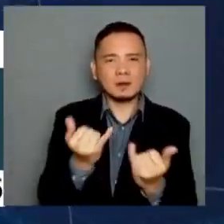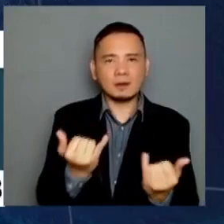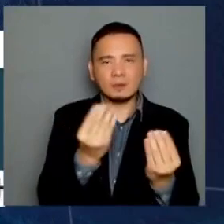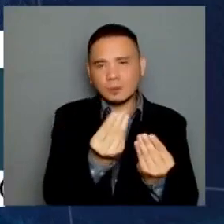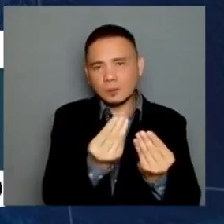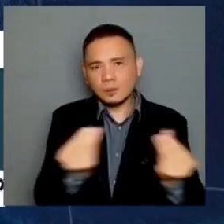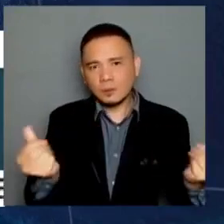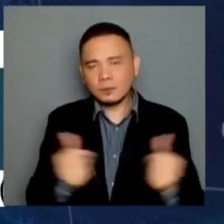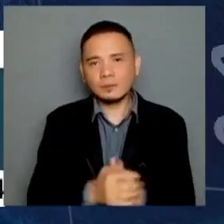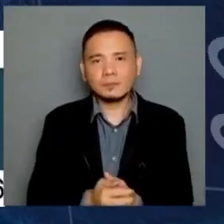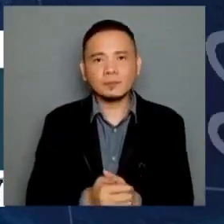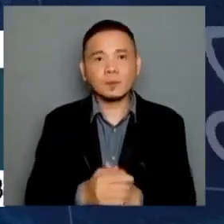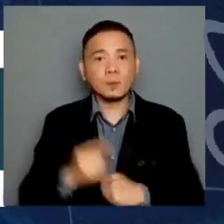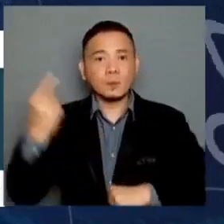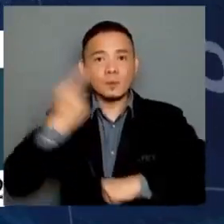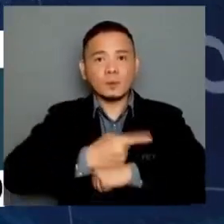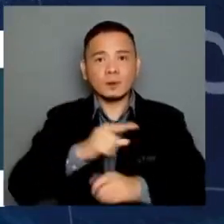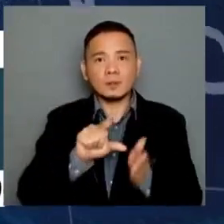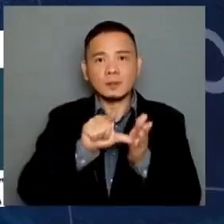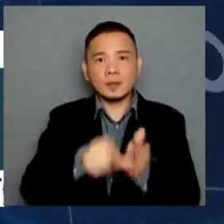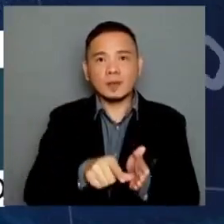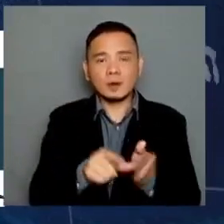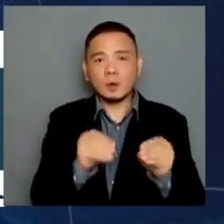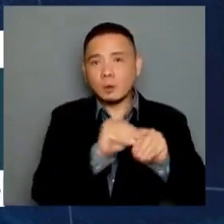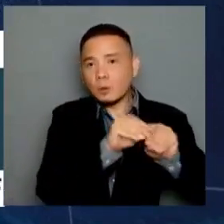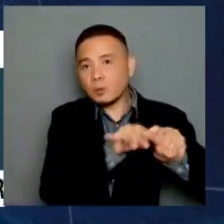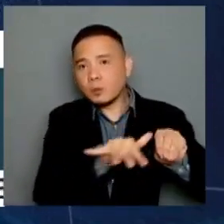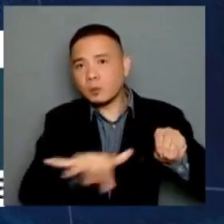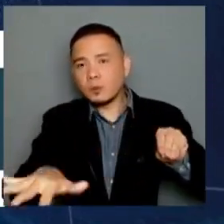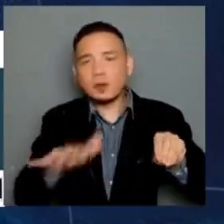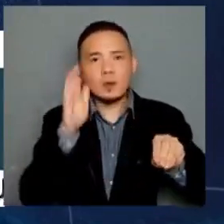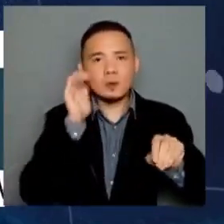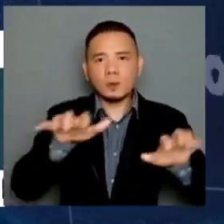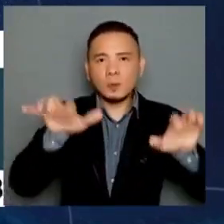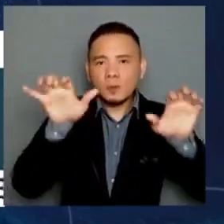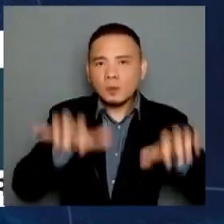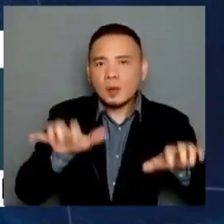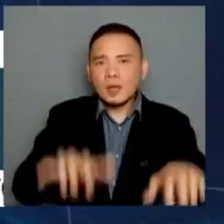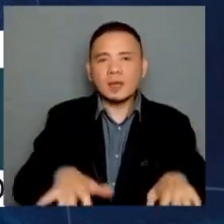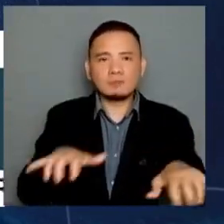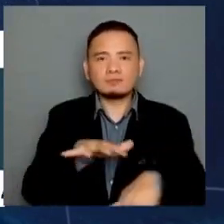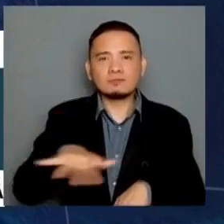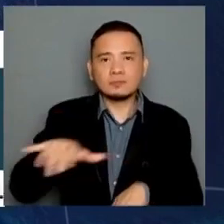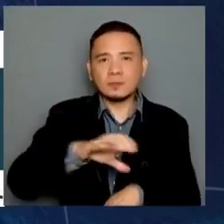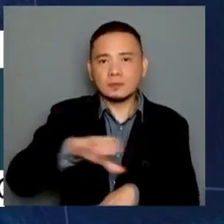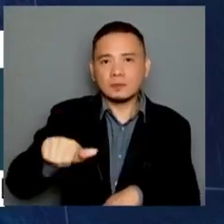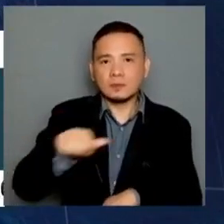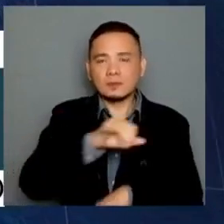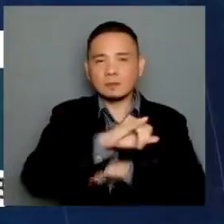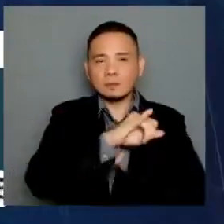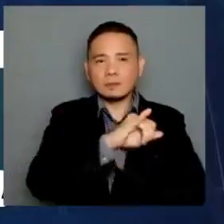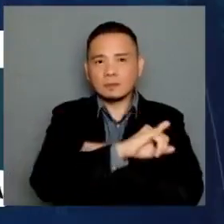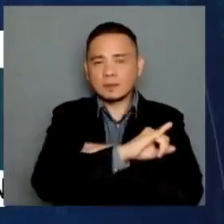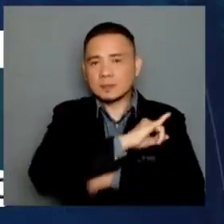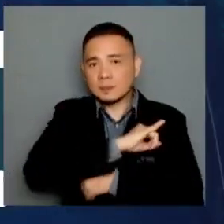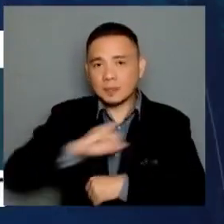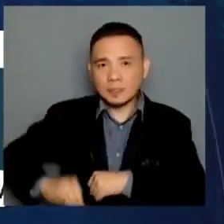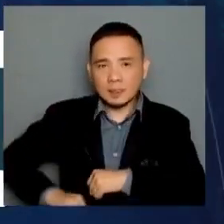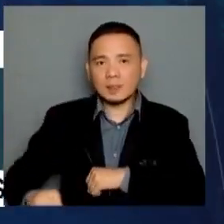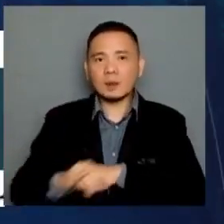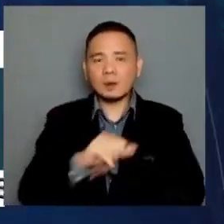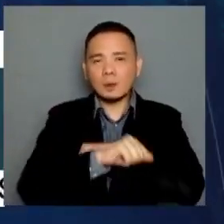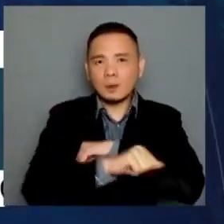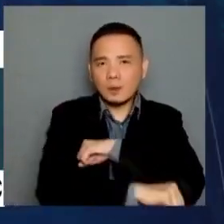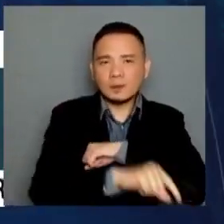next 24 hours, the Sheerlan will be moderate to heavy with at times intense rains over Cagayan, Isabela, Aurora, Quezon, and